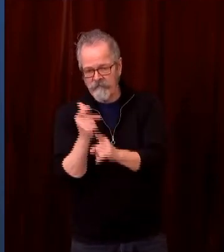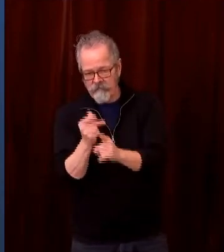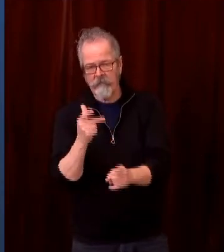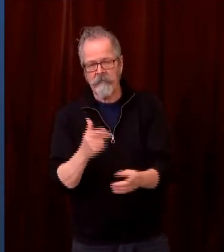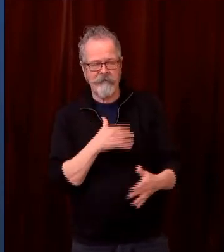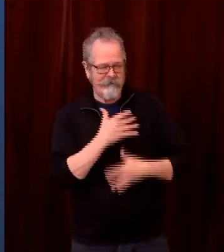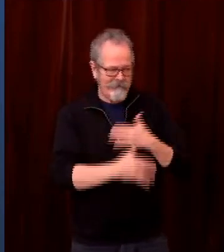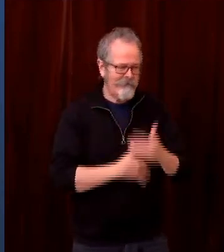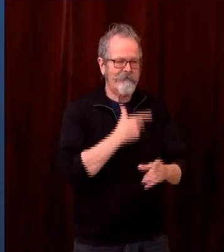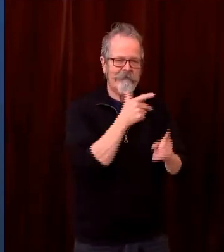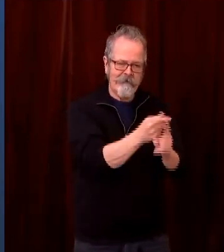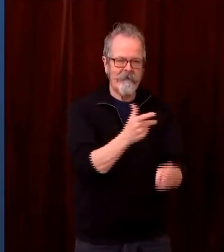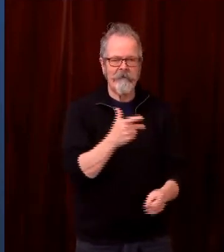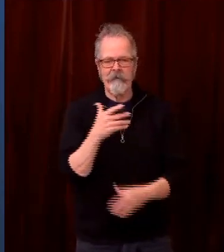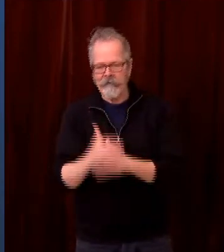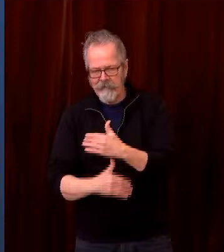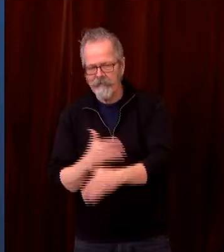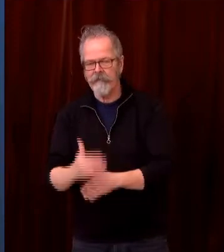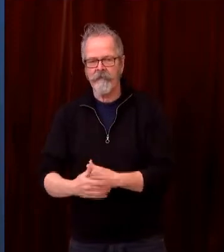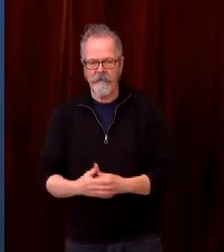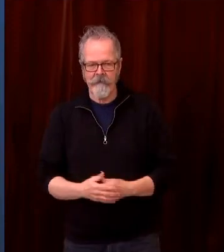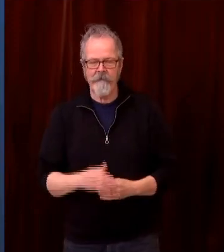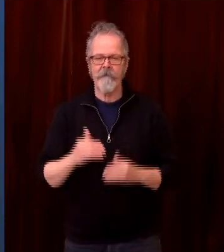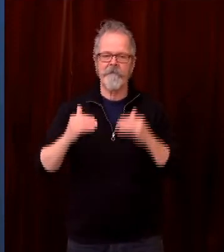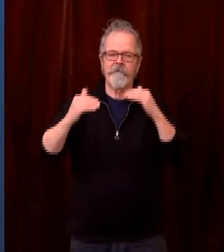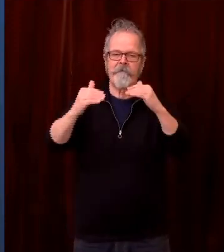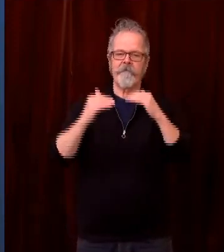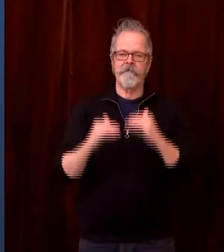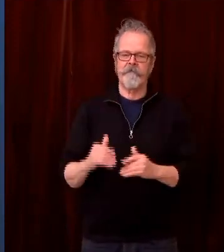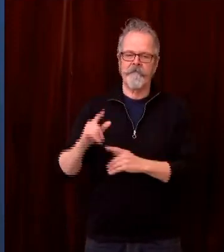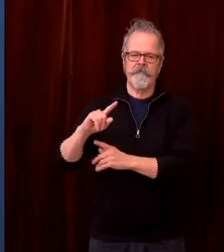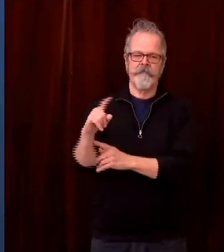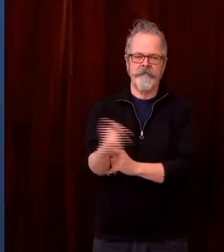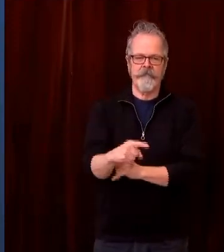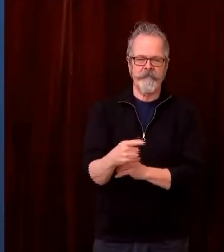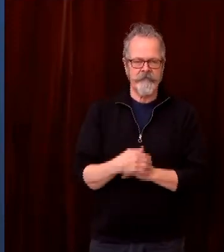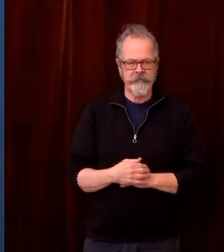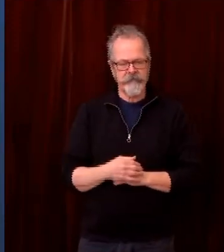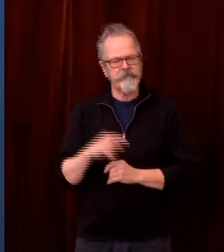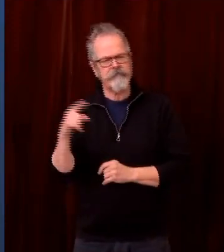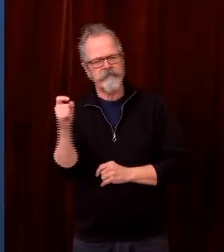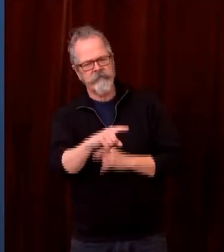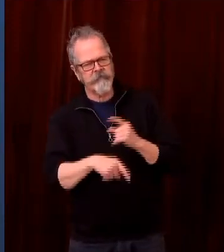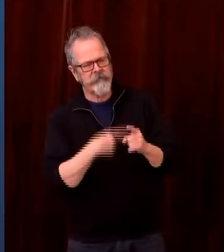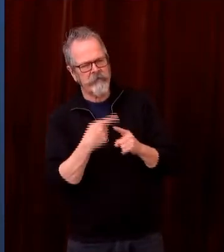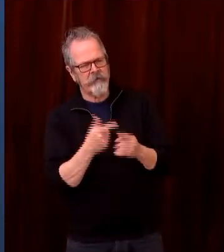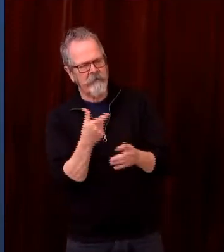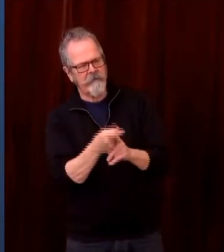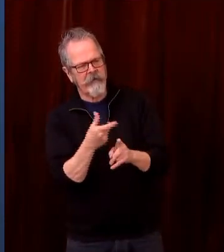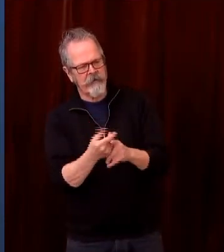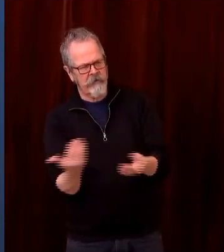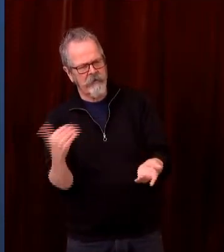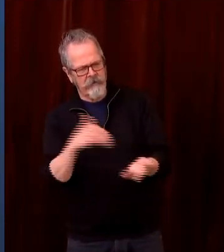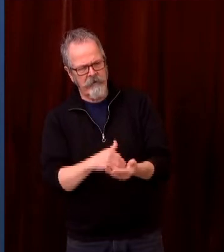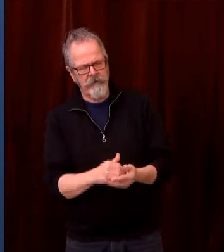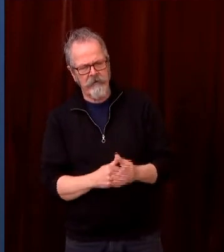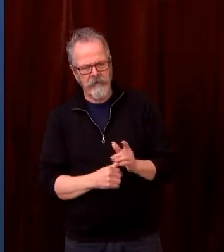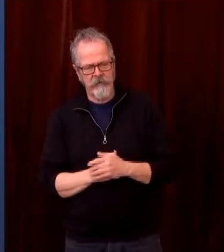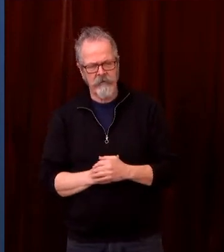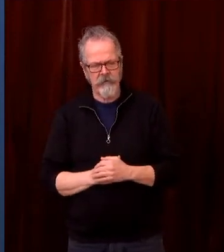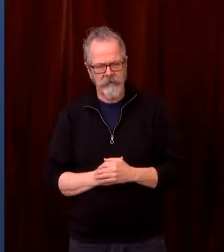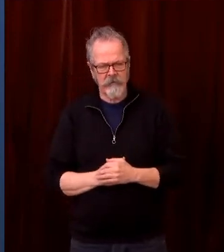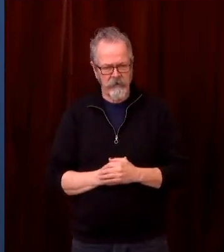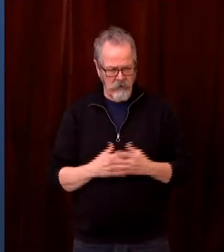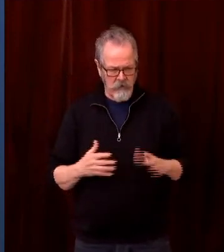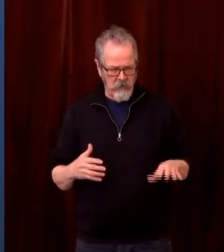Yes, this is about vaccines again, so it might be Michelle, but Governor, you might have some comments on this as well. There are seniors right now who are eligible